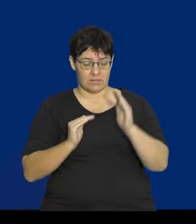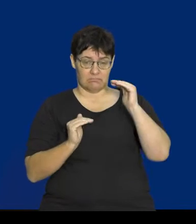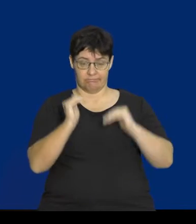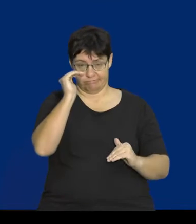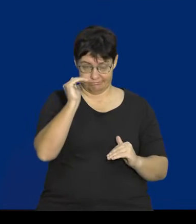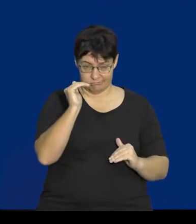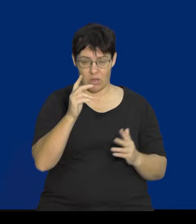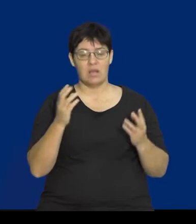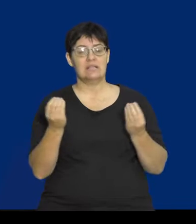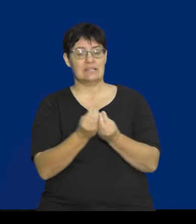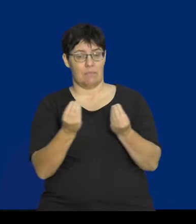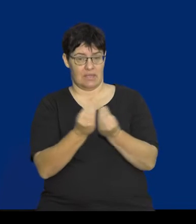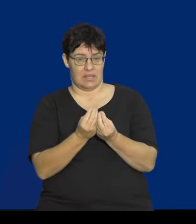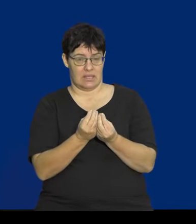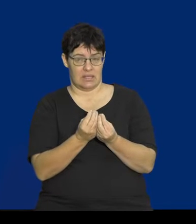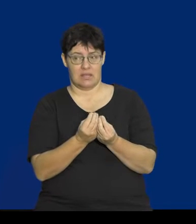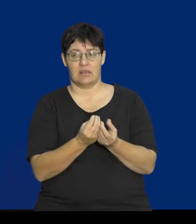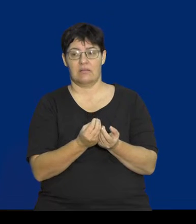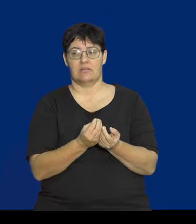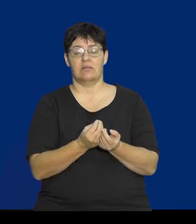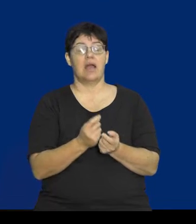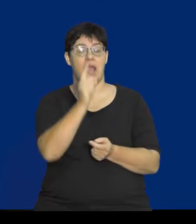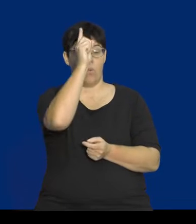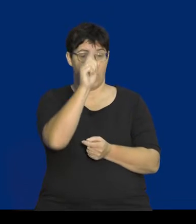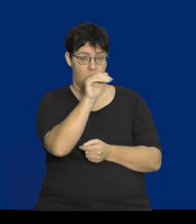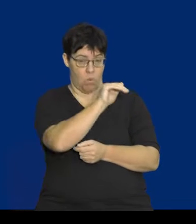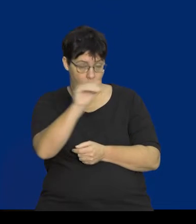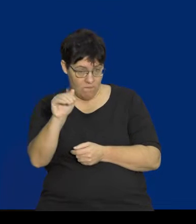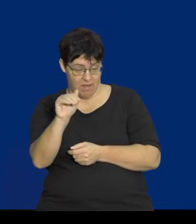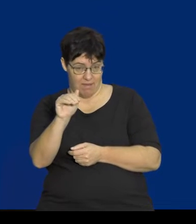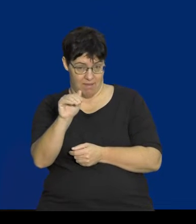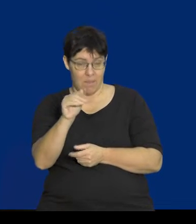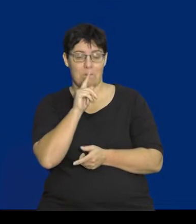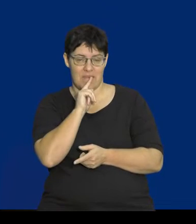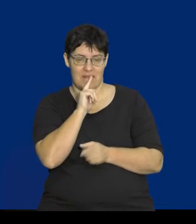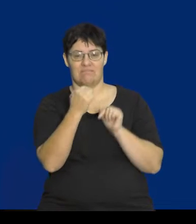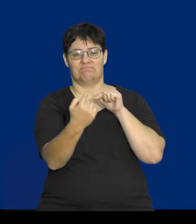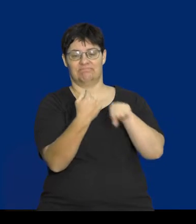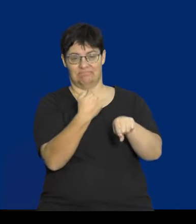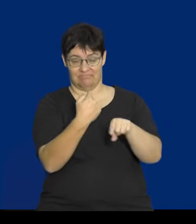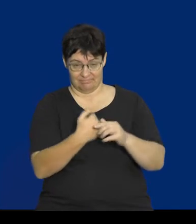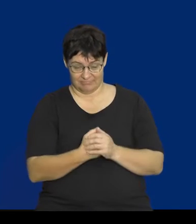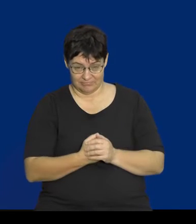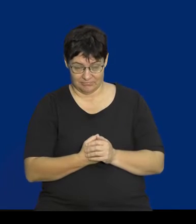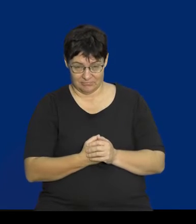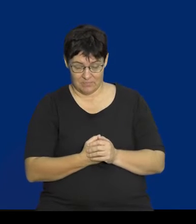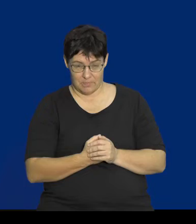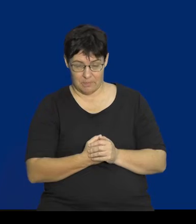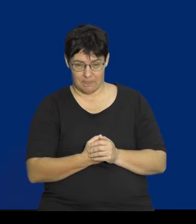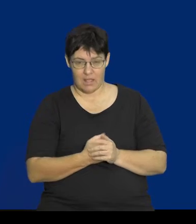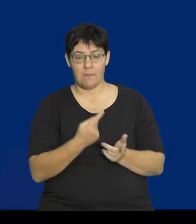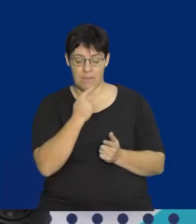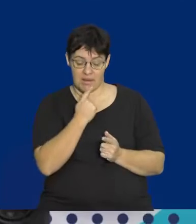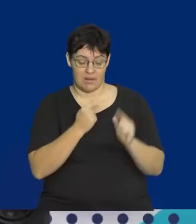want to show that something is inverse, we put 1 over. And that tells me that when the